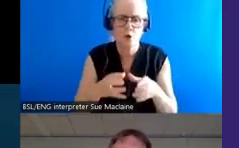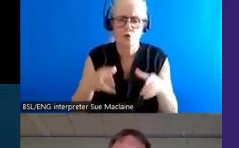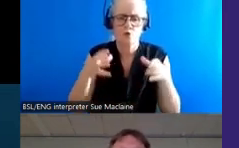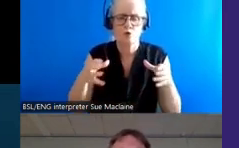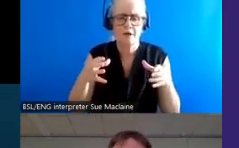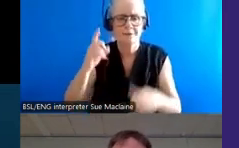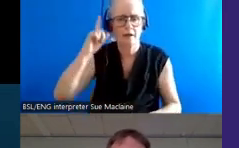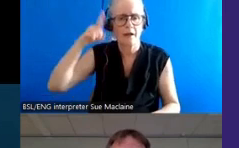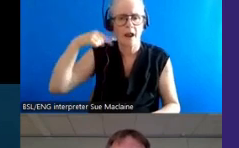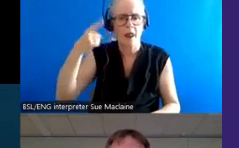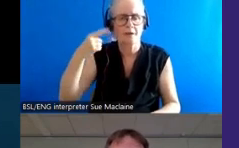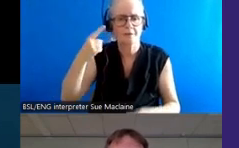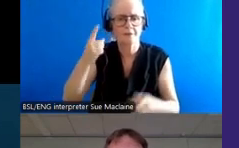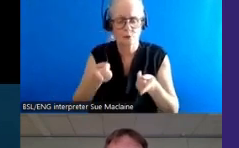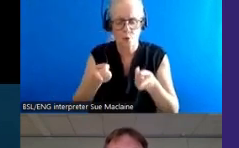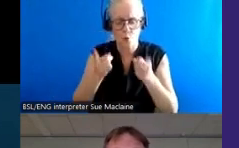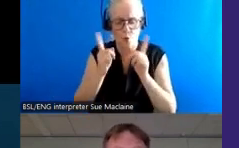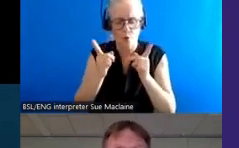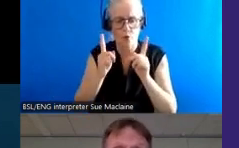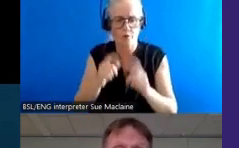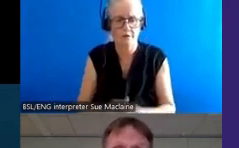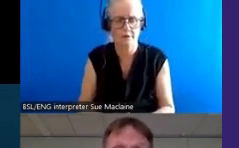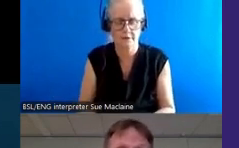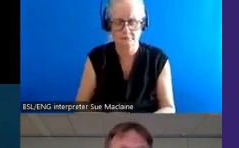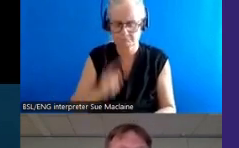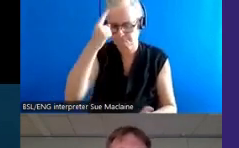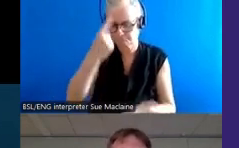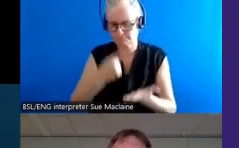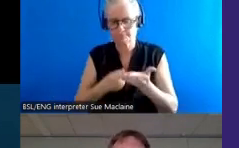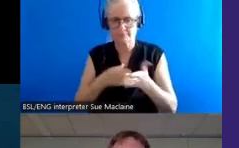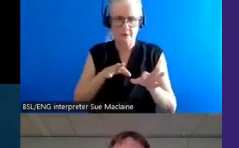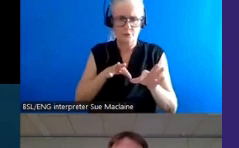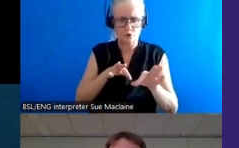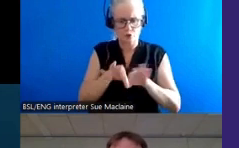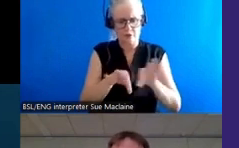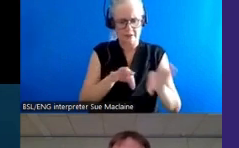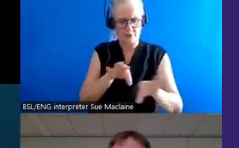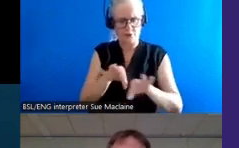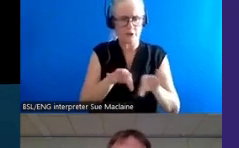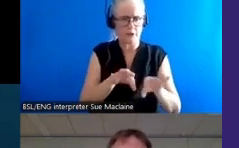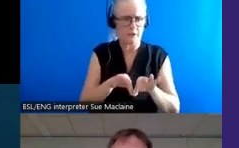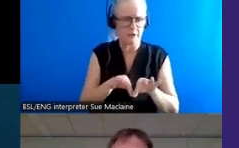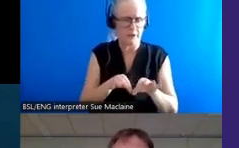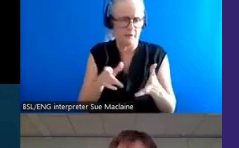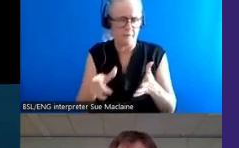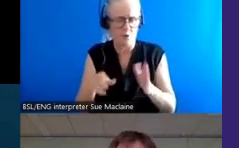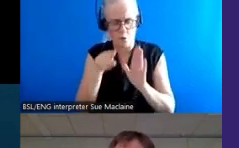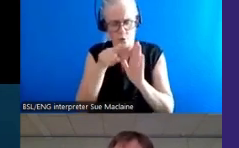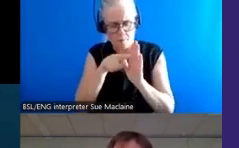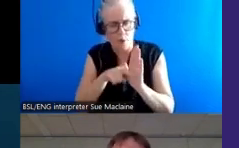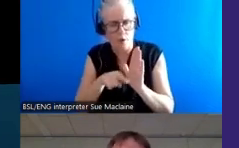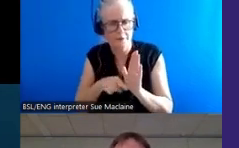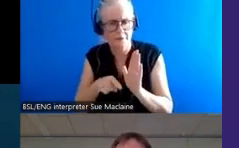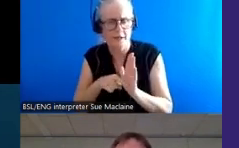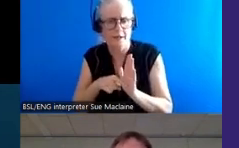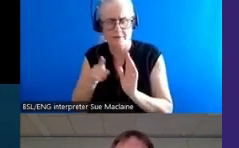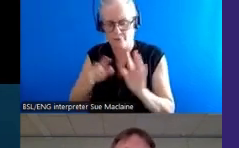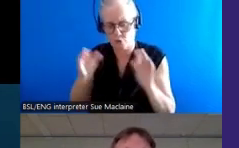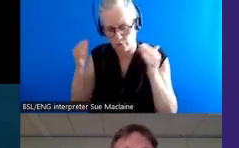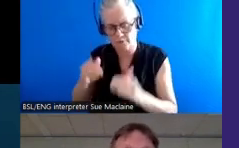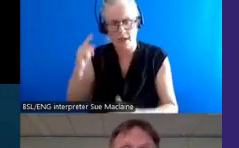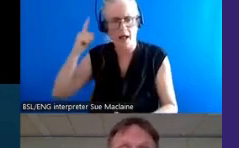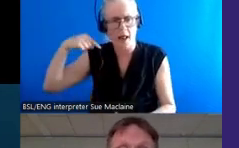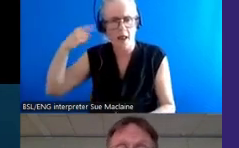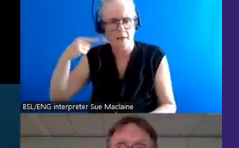strategy and to consult with bodies on arts and cultural policy, like the Arts Council, as appropriate. And this gives the mayor powers to